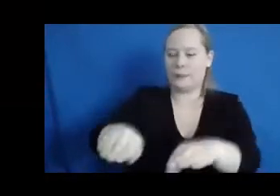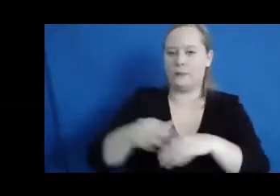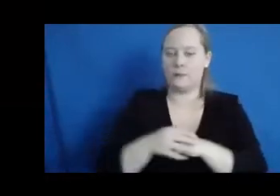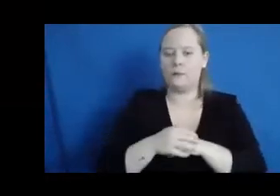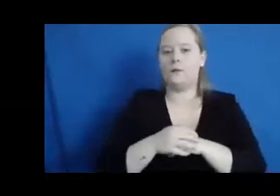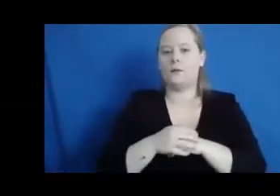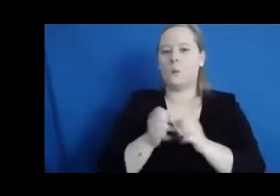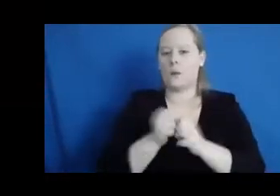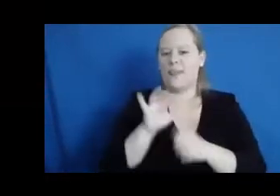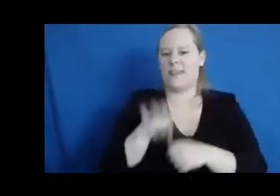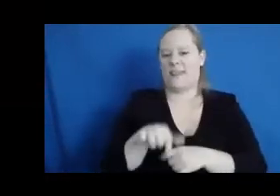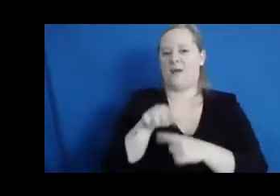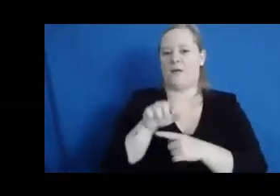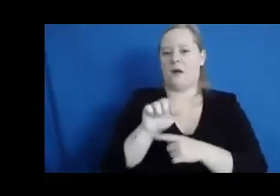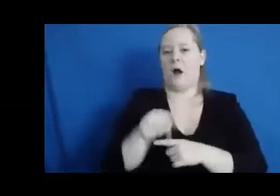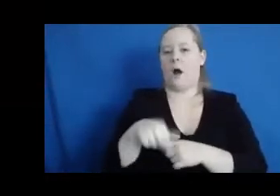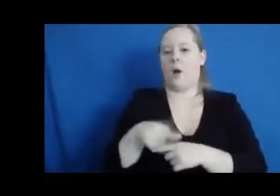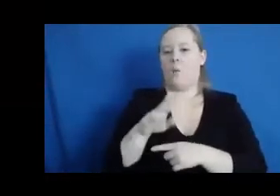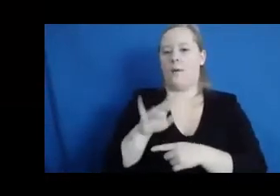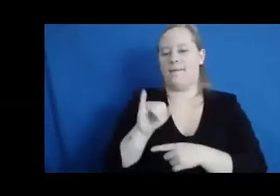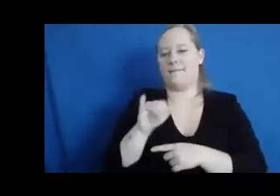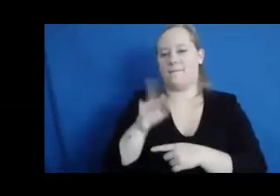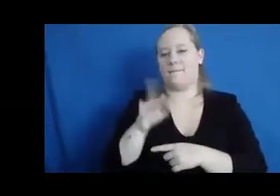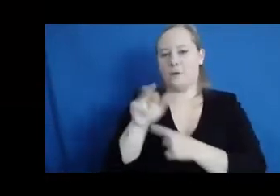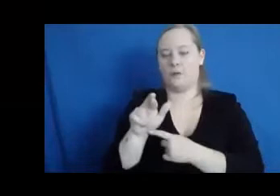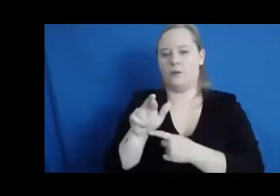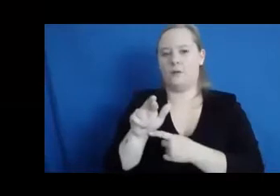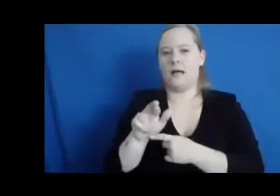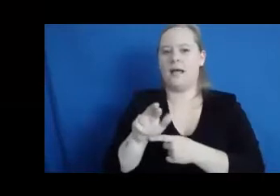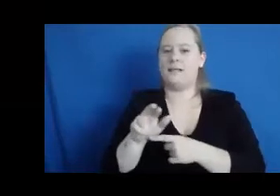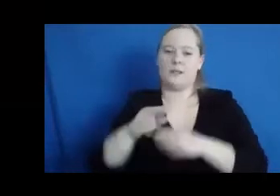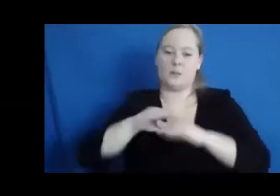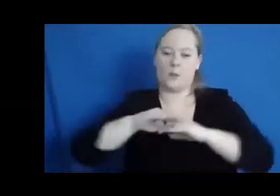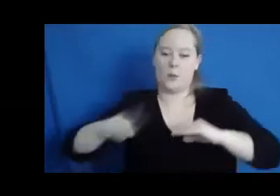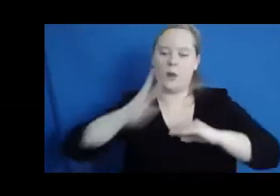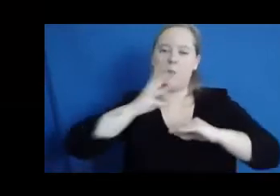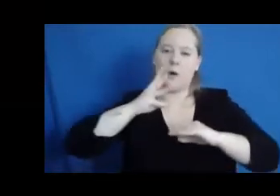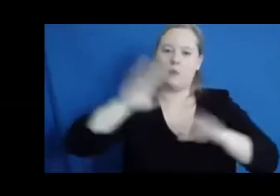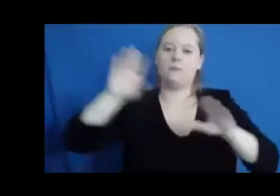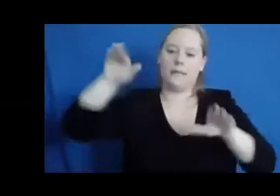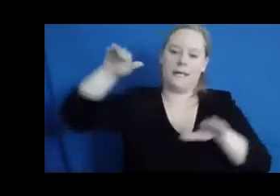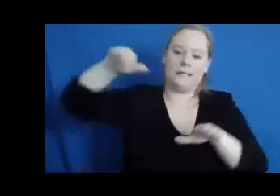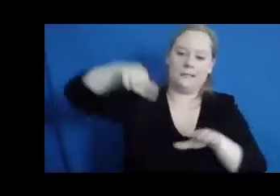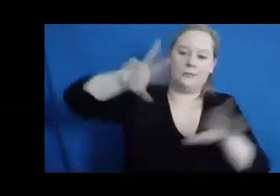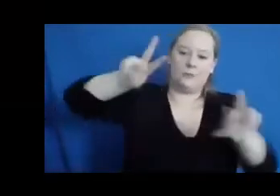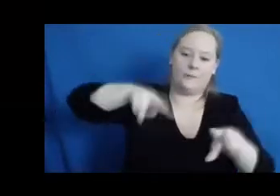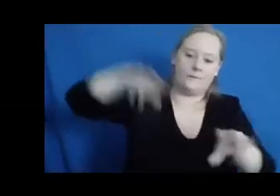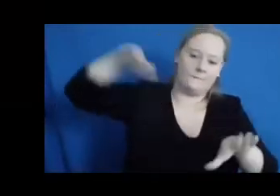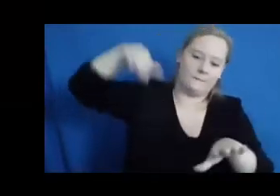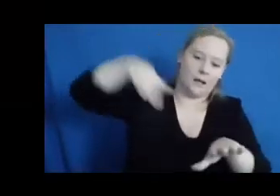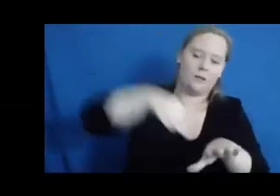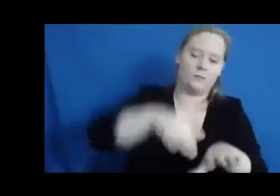aquifer. And then groundwater is basically flowing downhill into the valley. So,